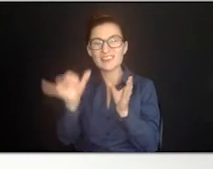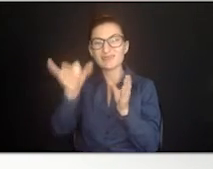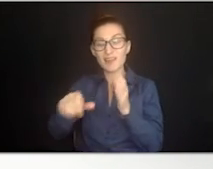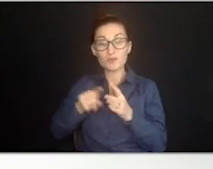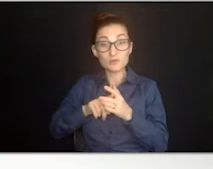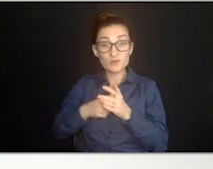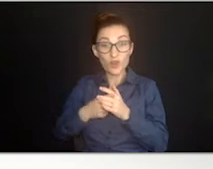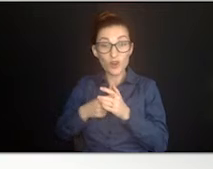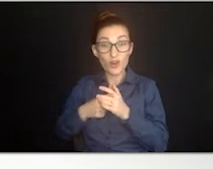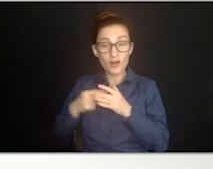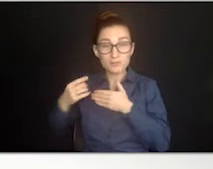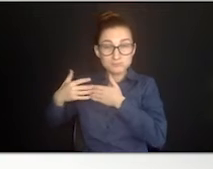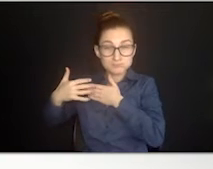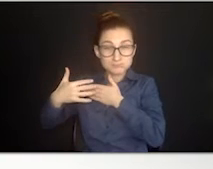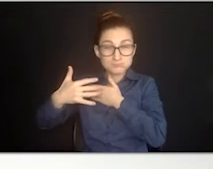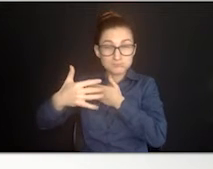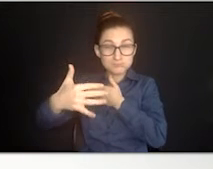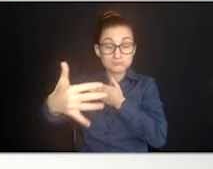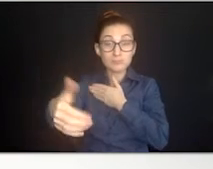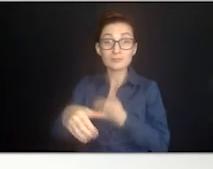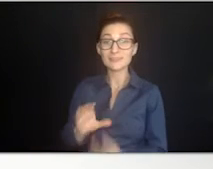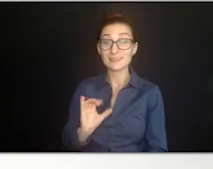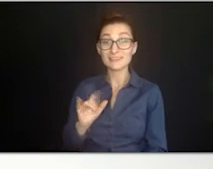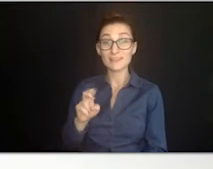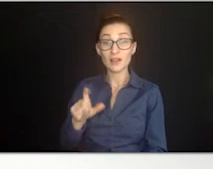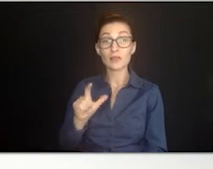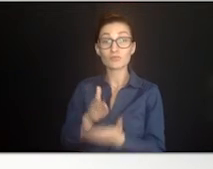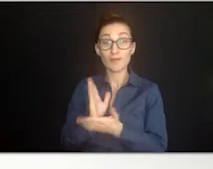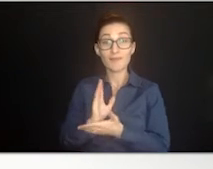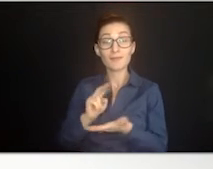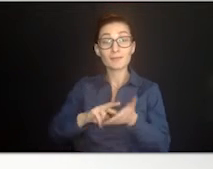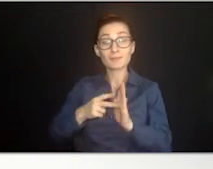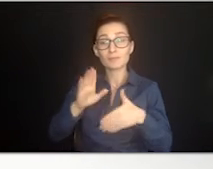So it is a civil right. It means all students are learning together.